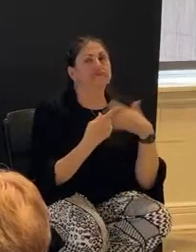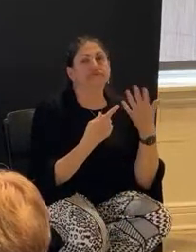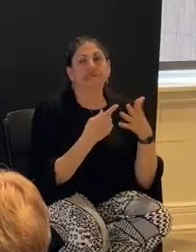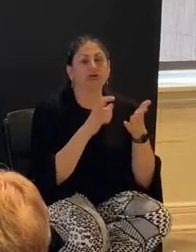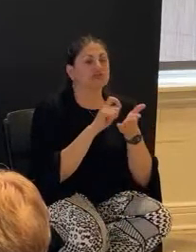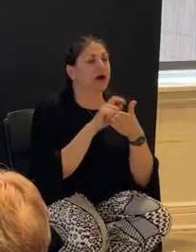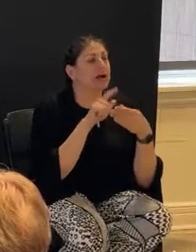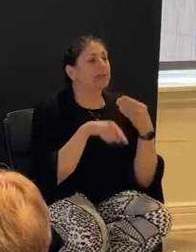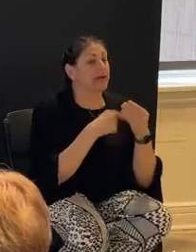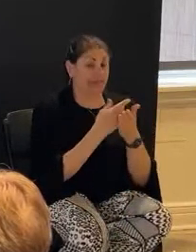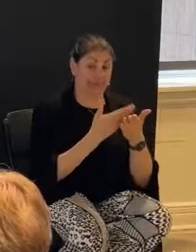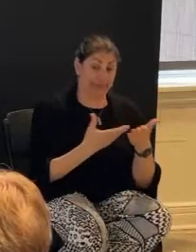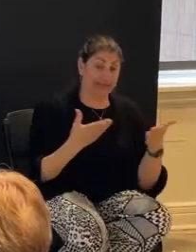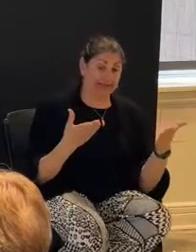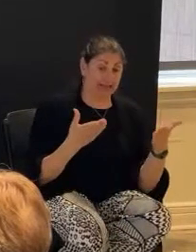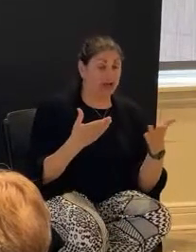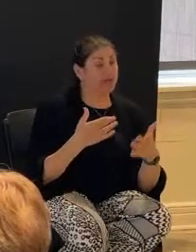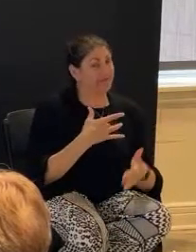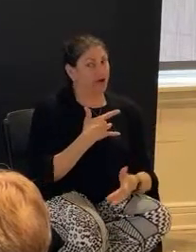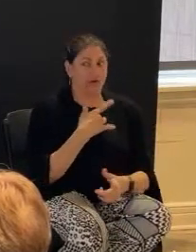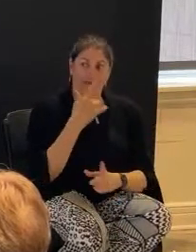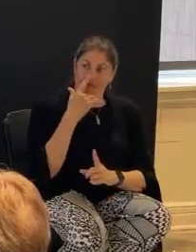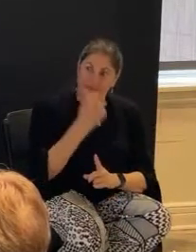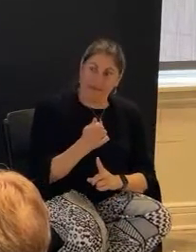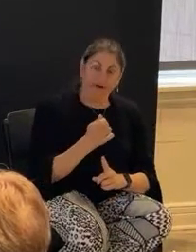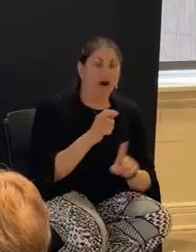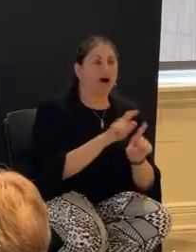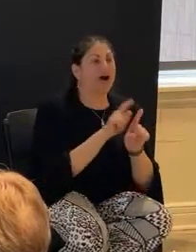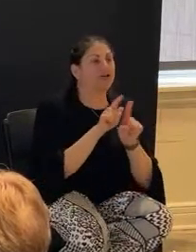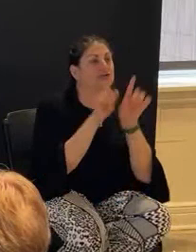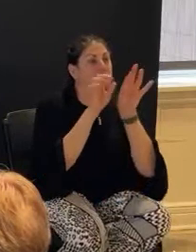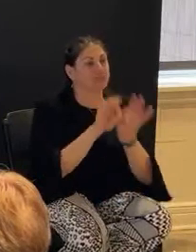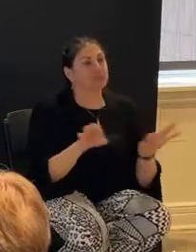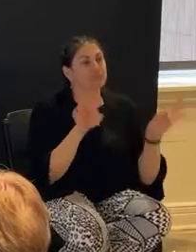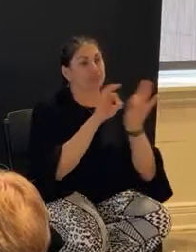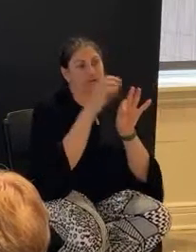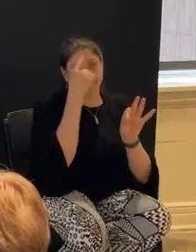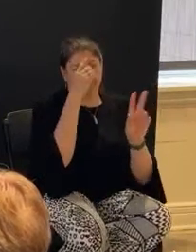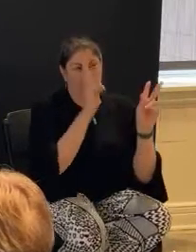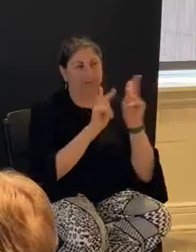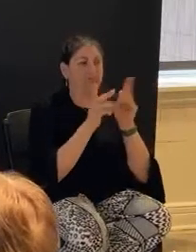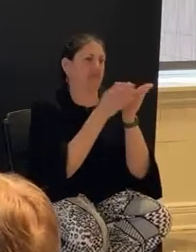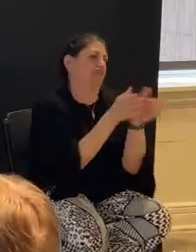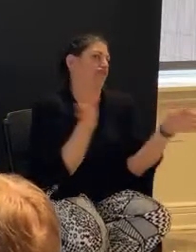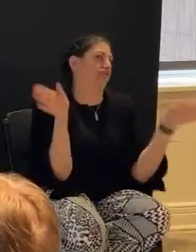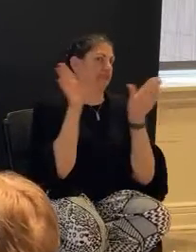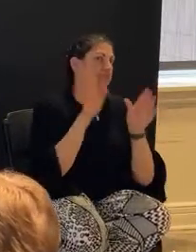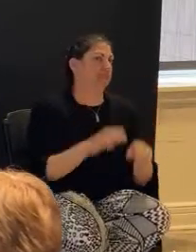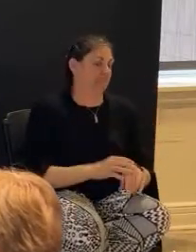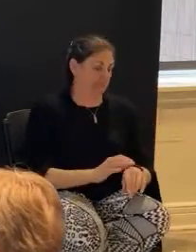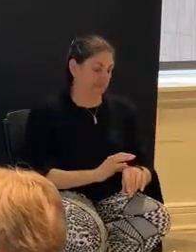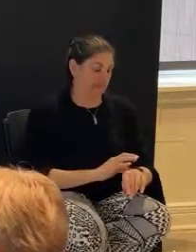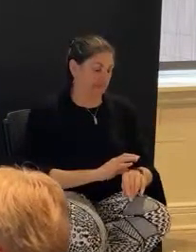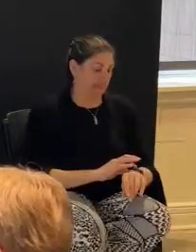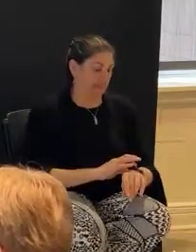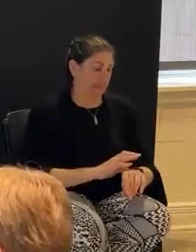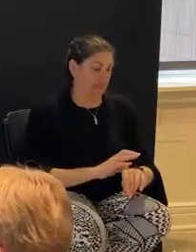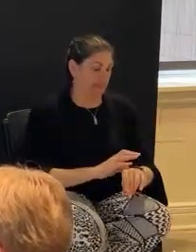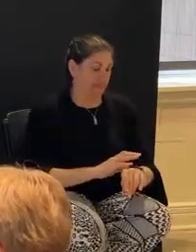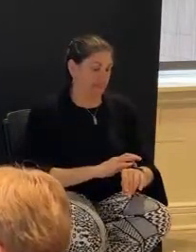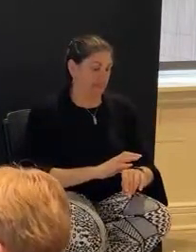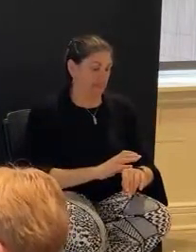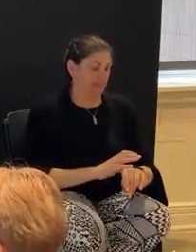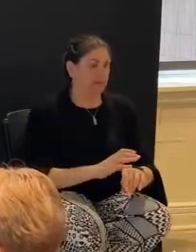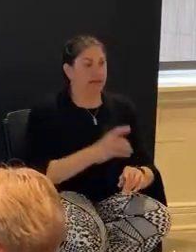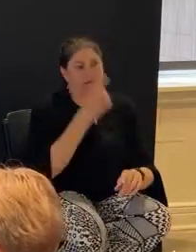write about things that are interesting but also important to people. And so for me, seismology was